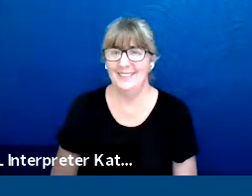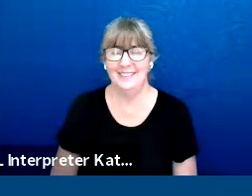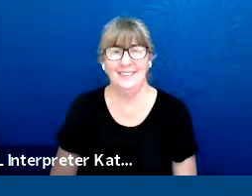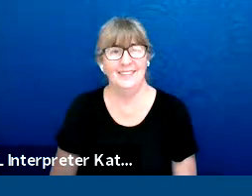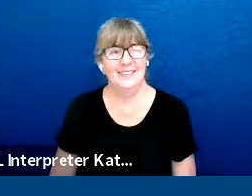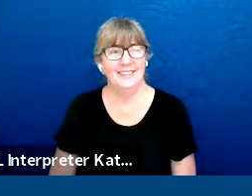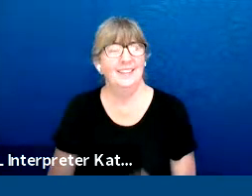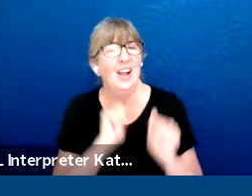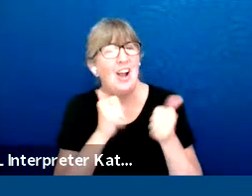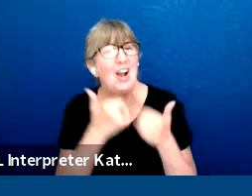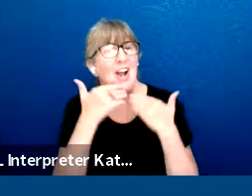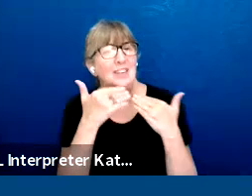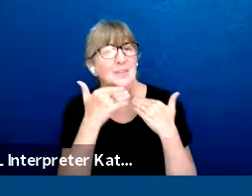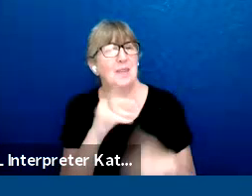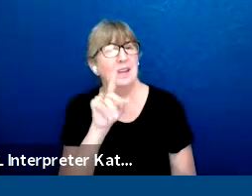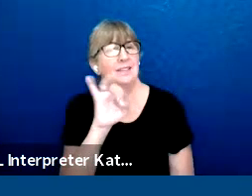Awesome, thanks, Doug.